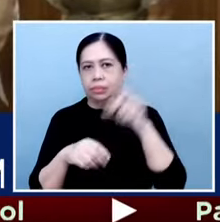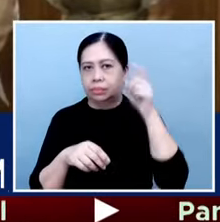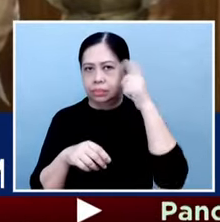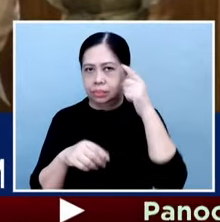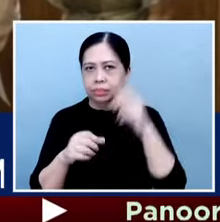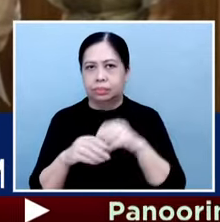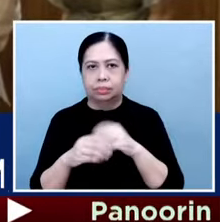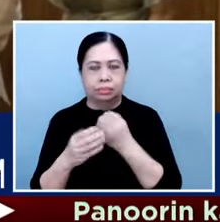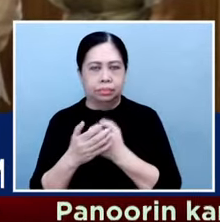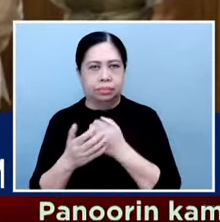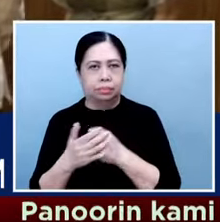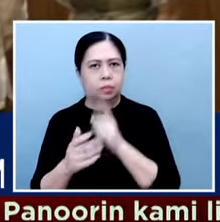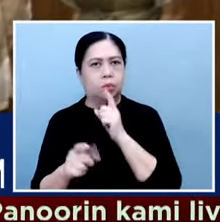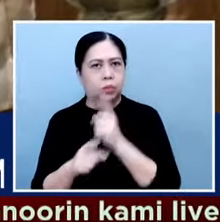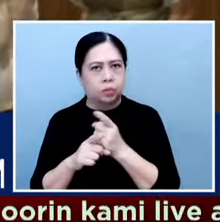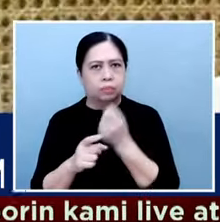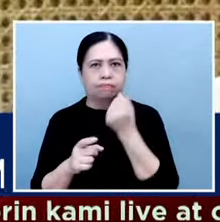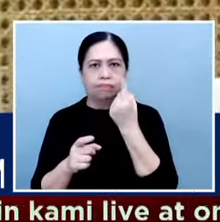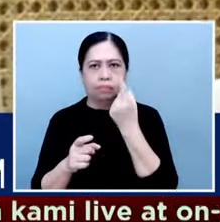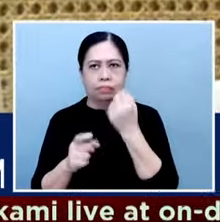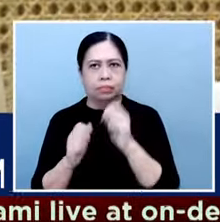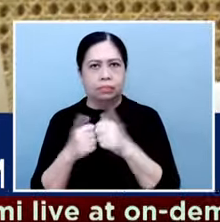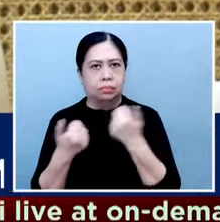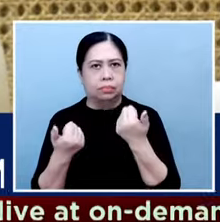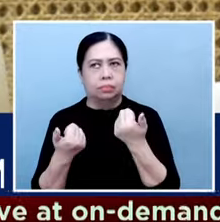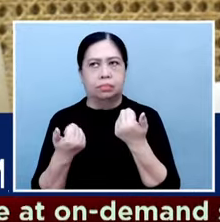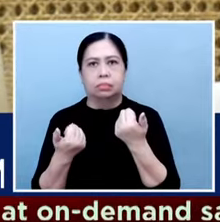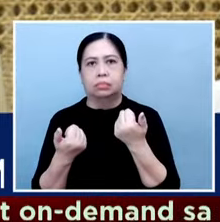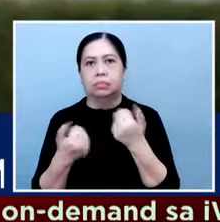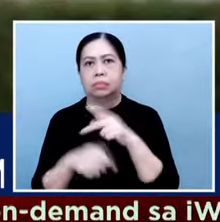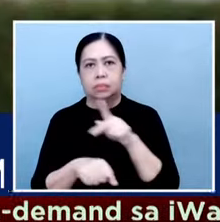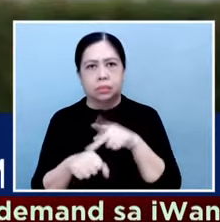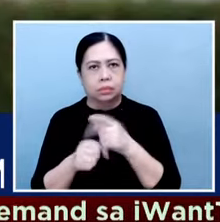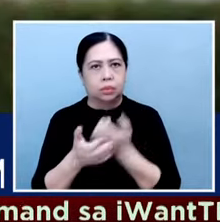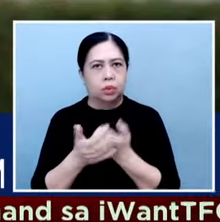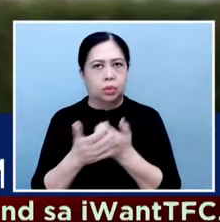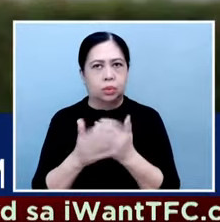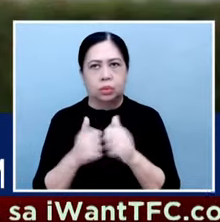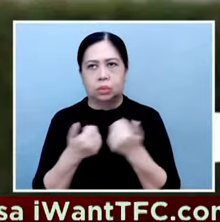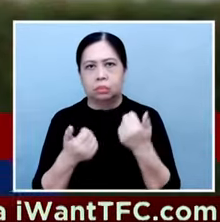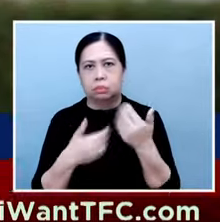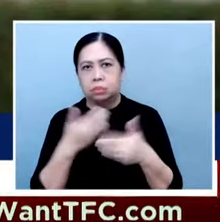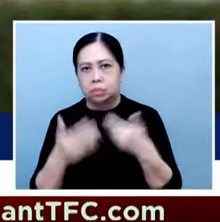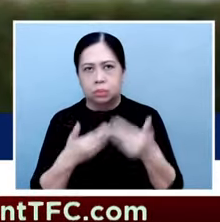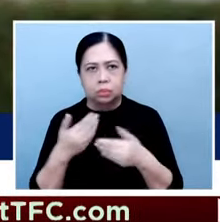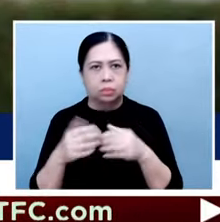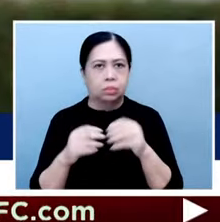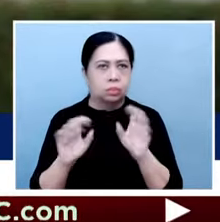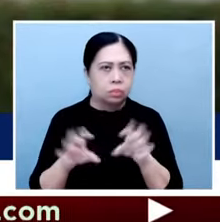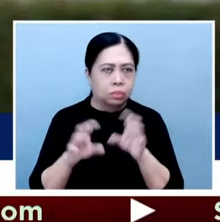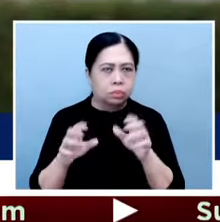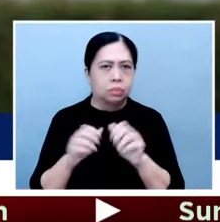true understanding of how our the Philippine economy works, and I think